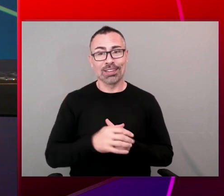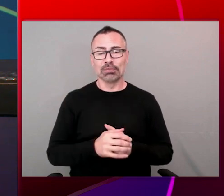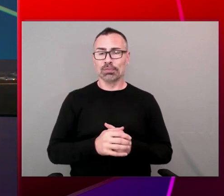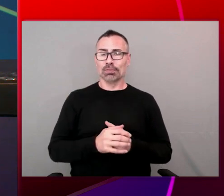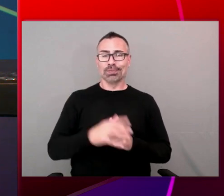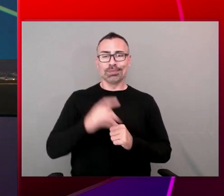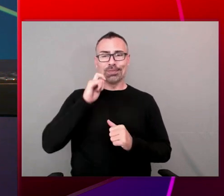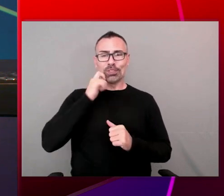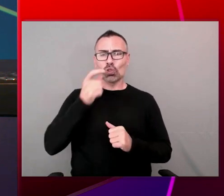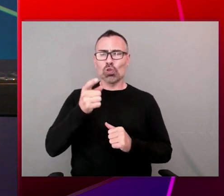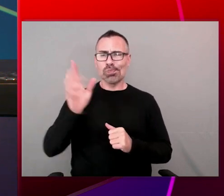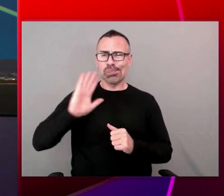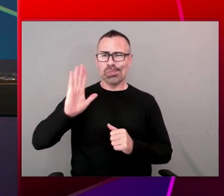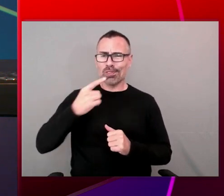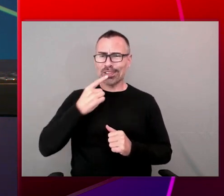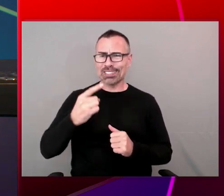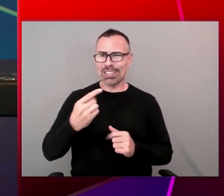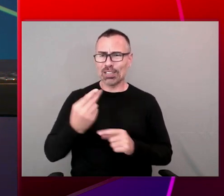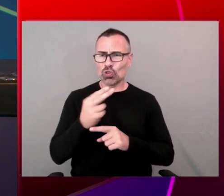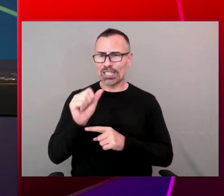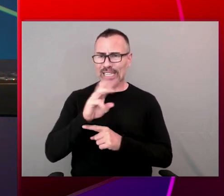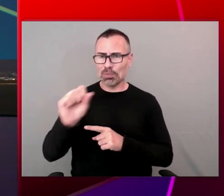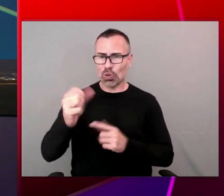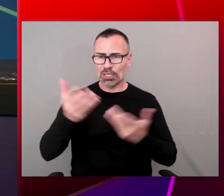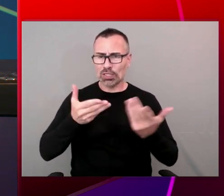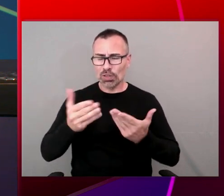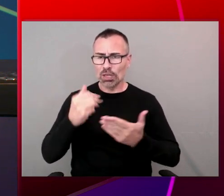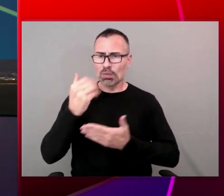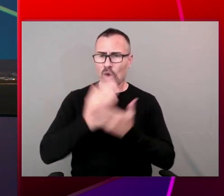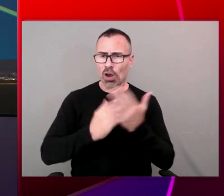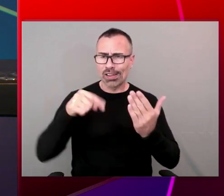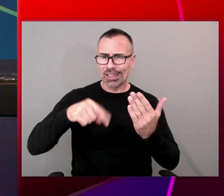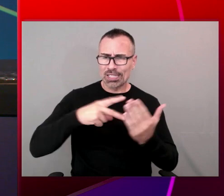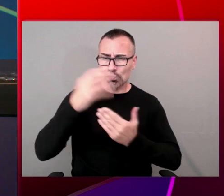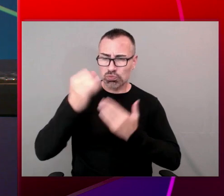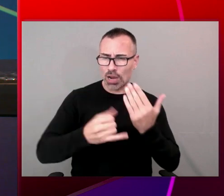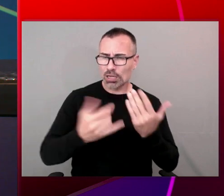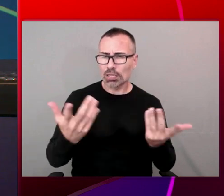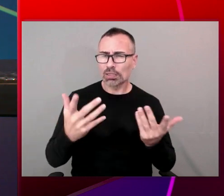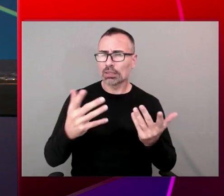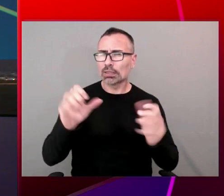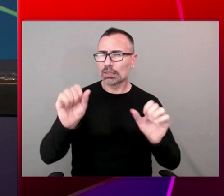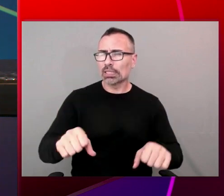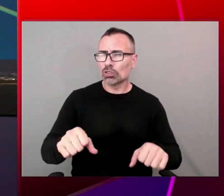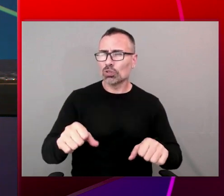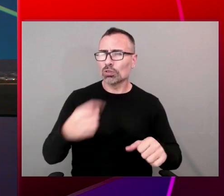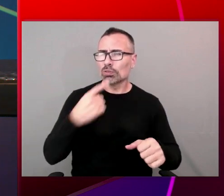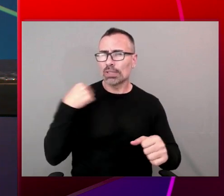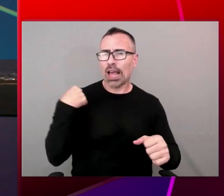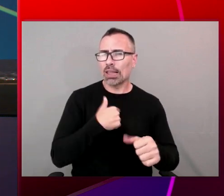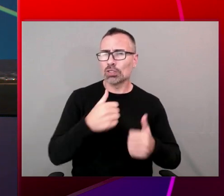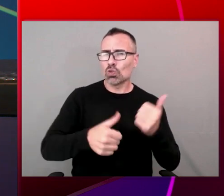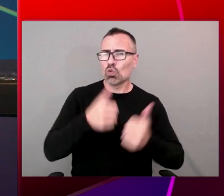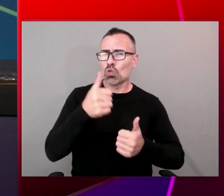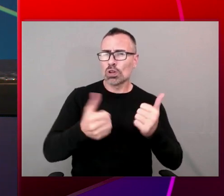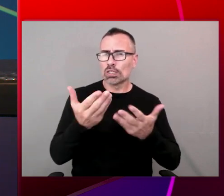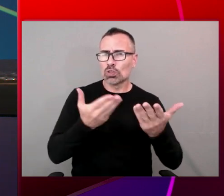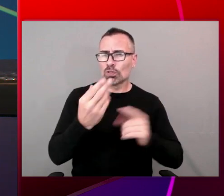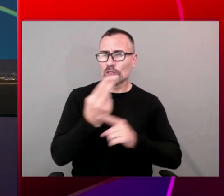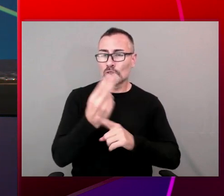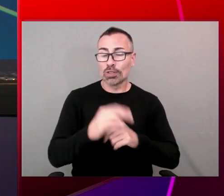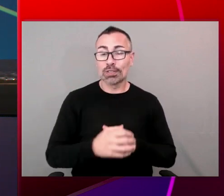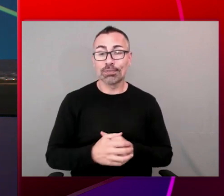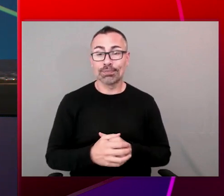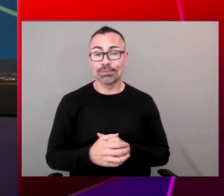like that you're using AWS services as part of this project. Can you just share with us what exactly you're using? Yeah, we're using them in a few different